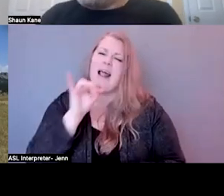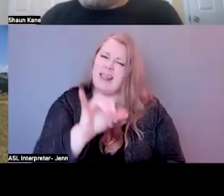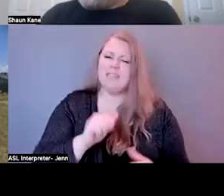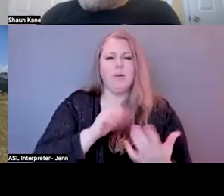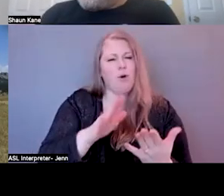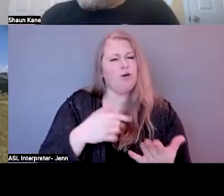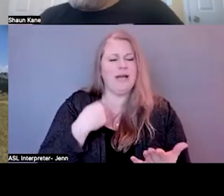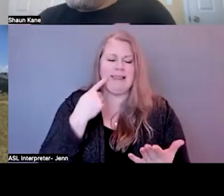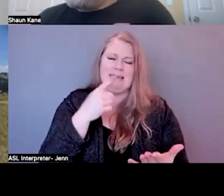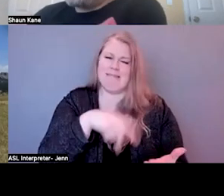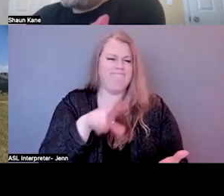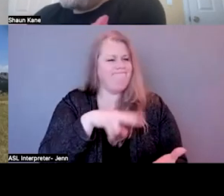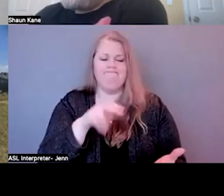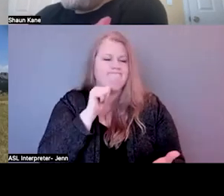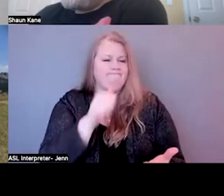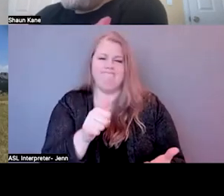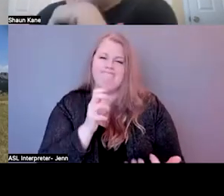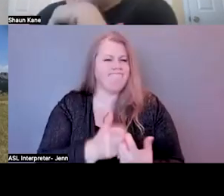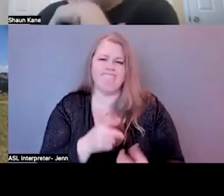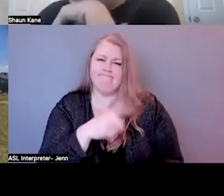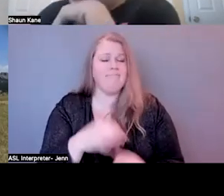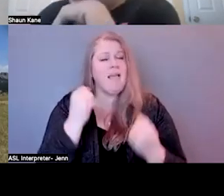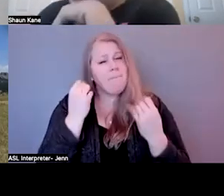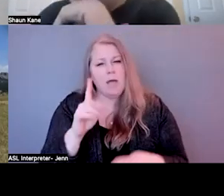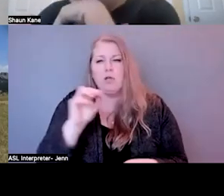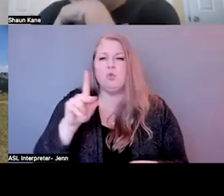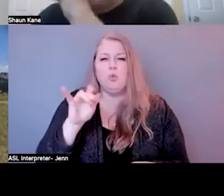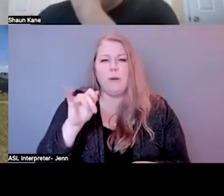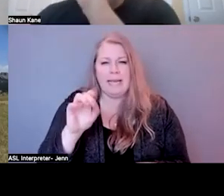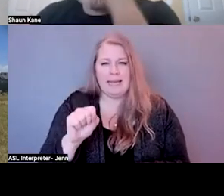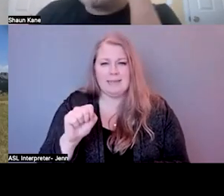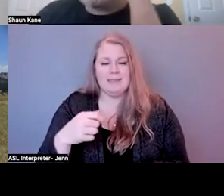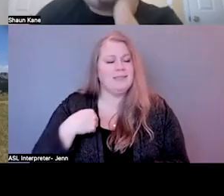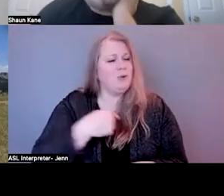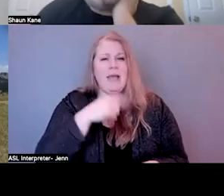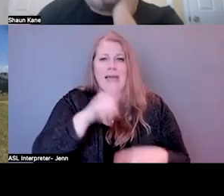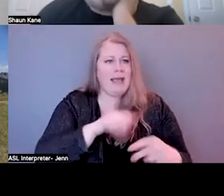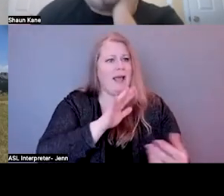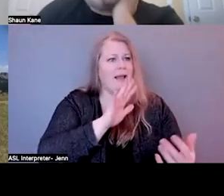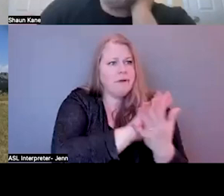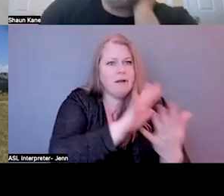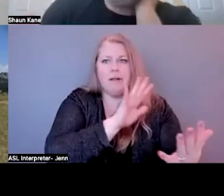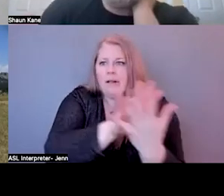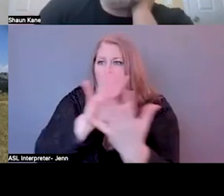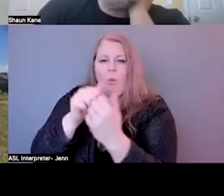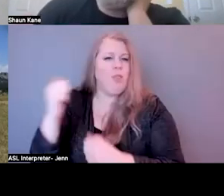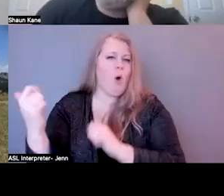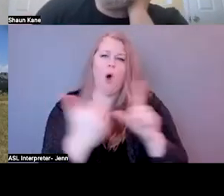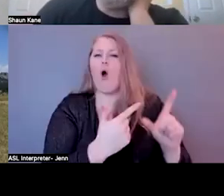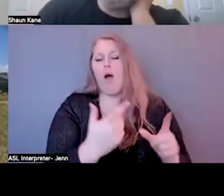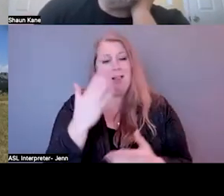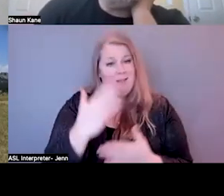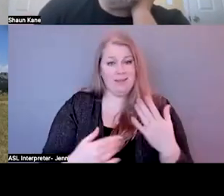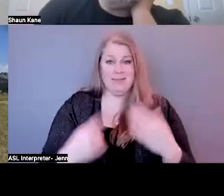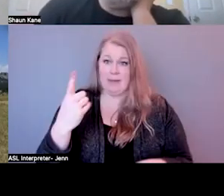think is not sustainable. There are many toolkits out there. We're never going to be able to interface with all of them. Someone is going to create